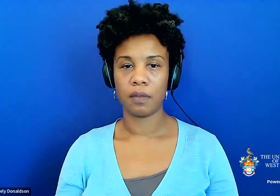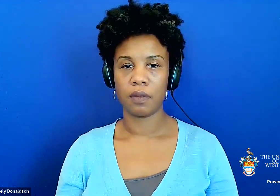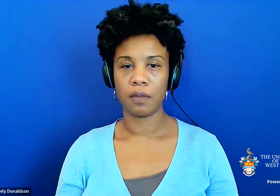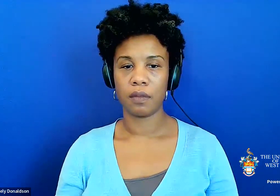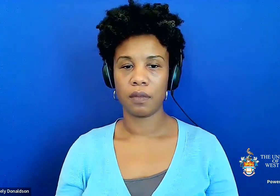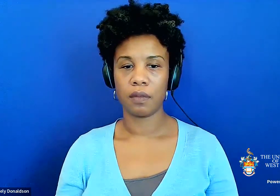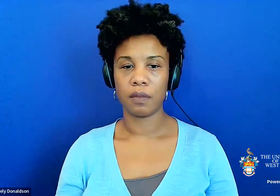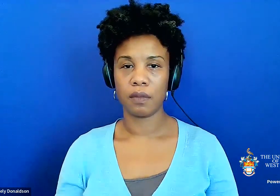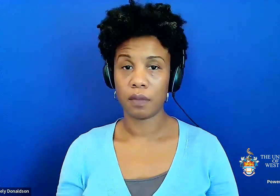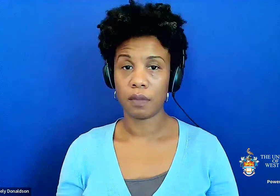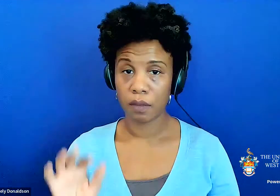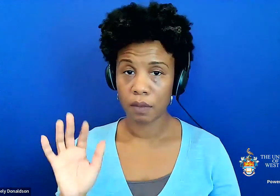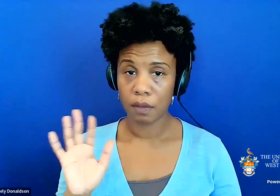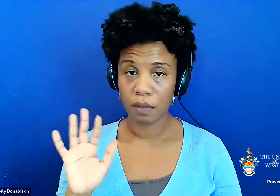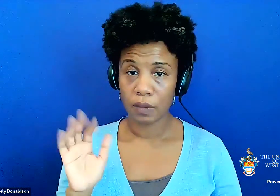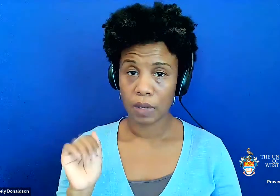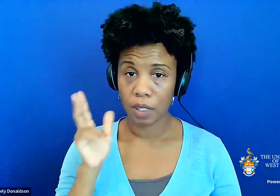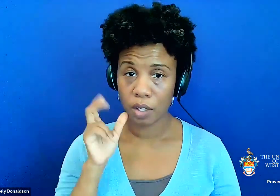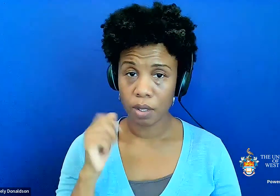Are you hearing me?